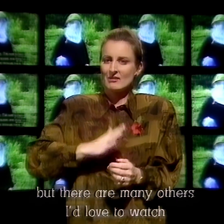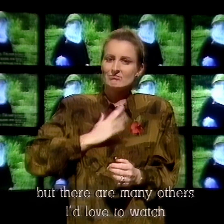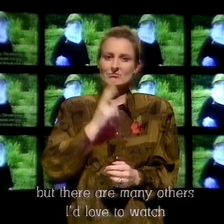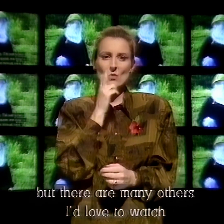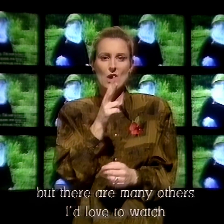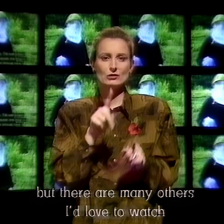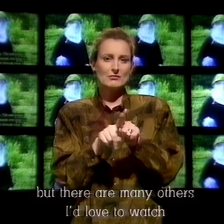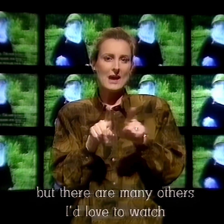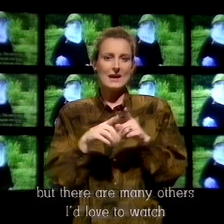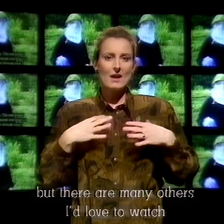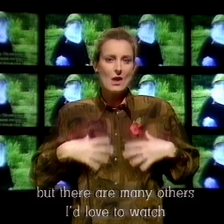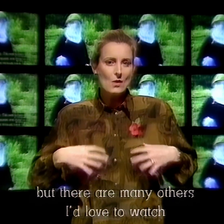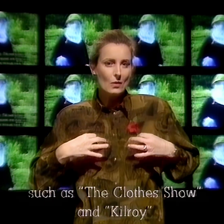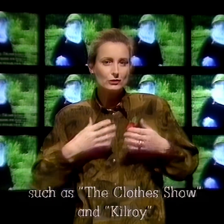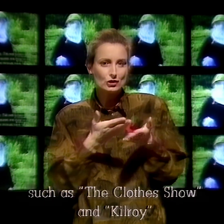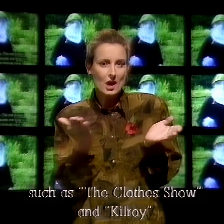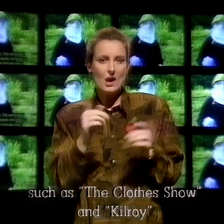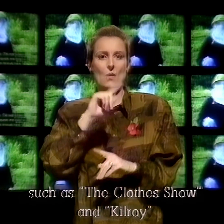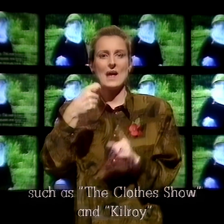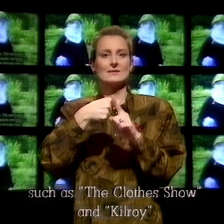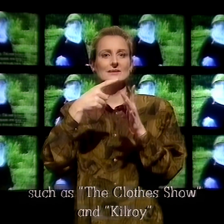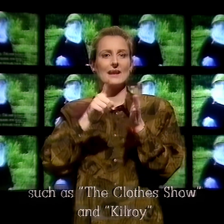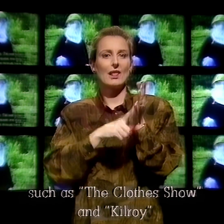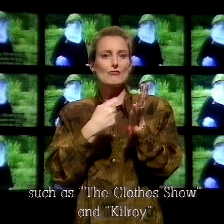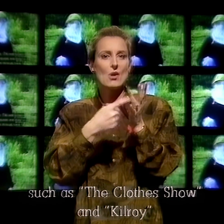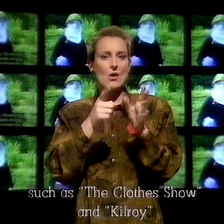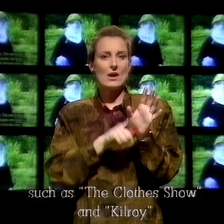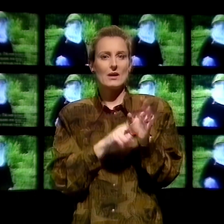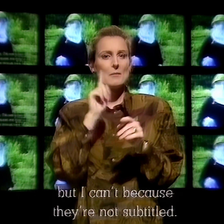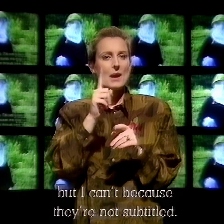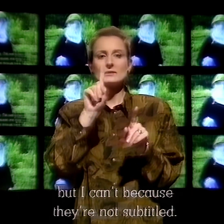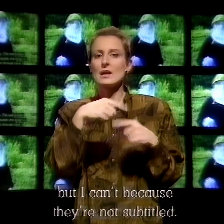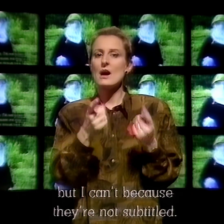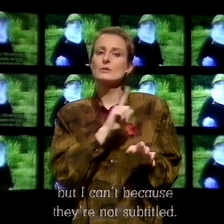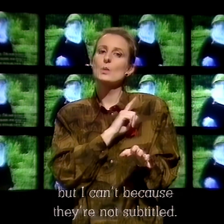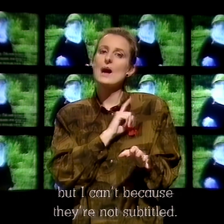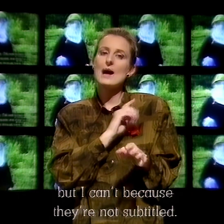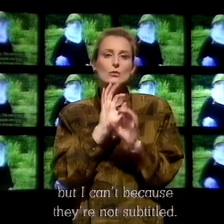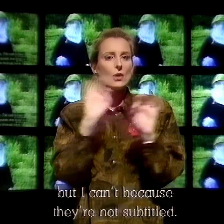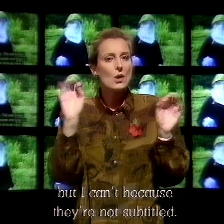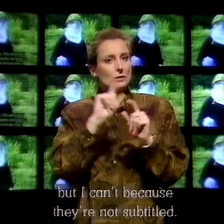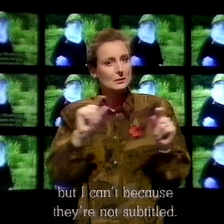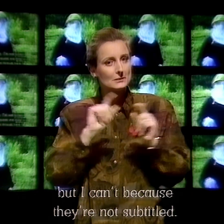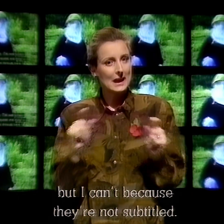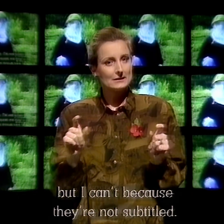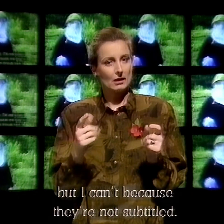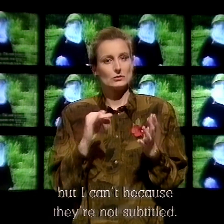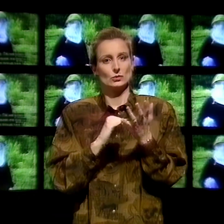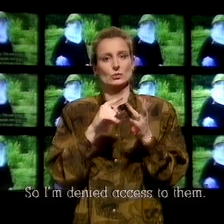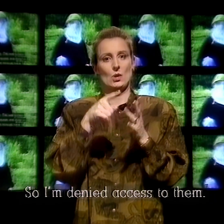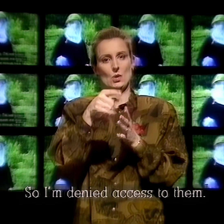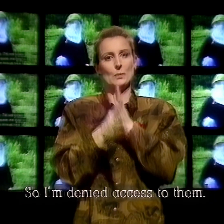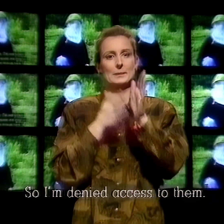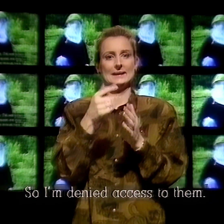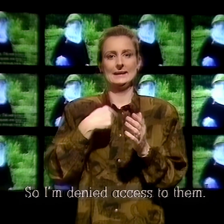love to watch, such as The Clothes Show and Kilroy, but I can't because they're not subtitled. So I'm denied access to them.